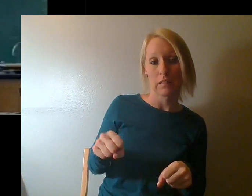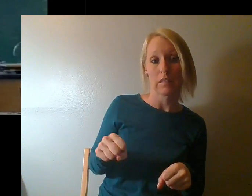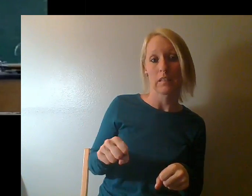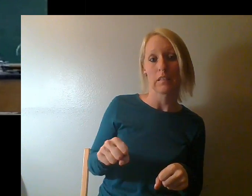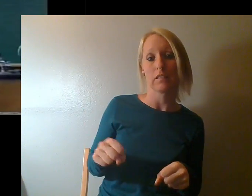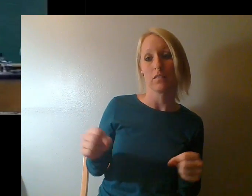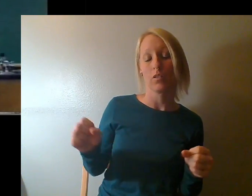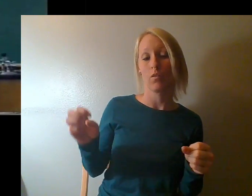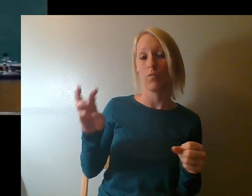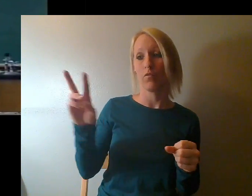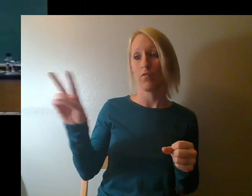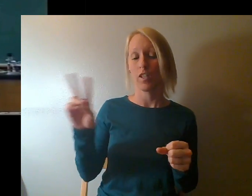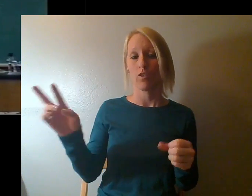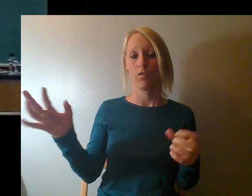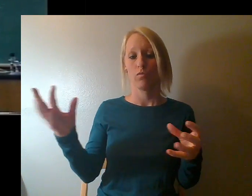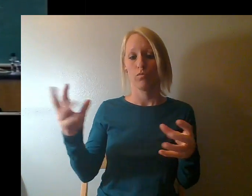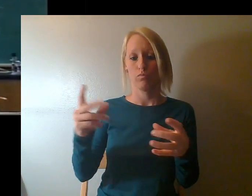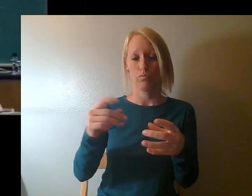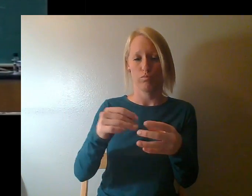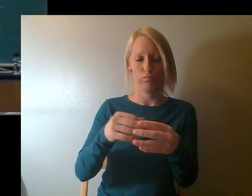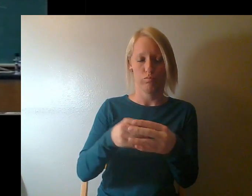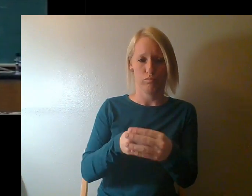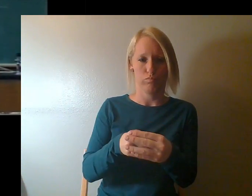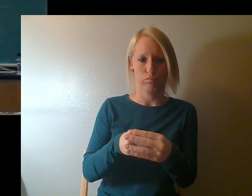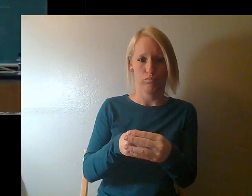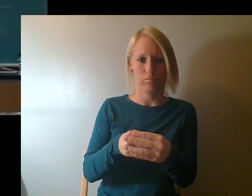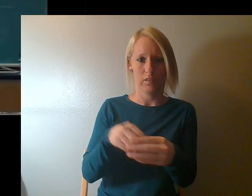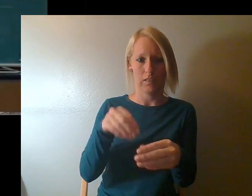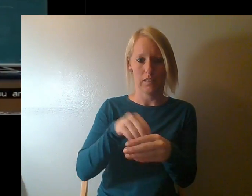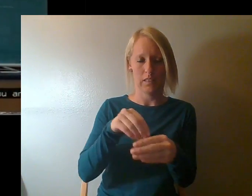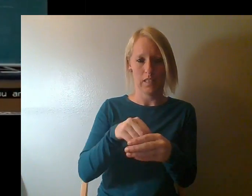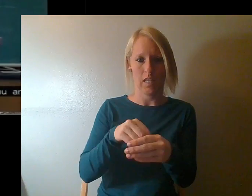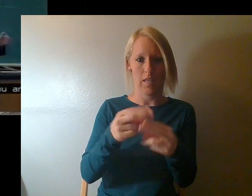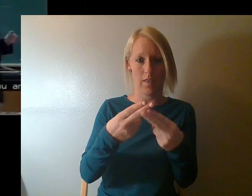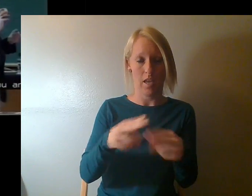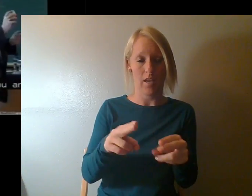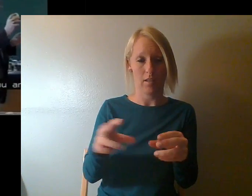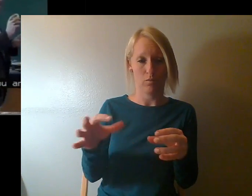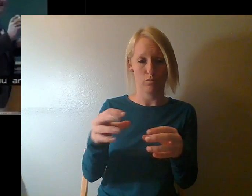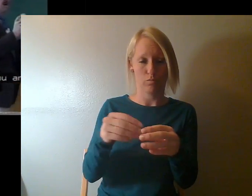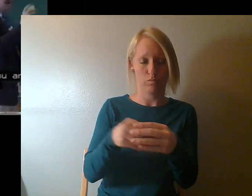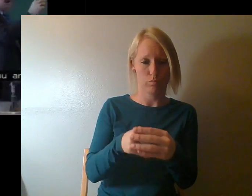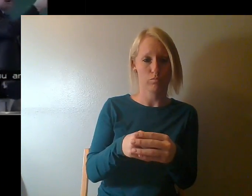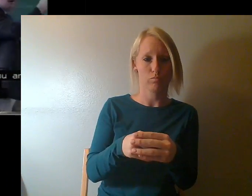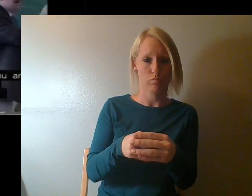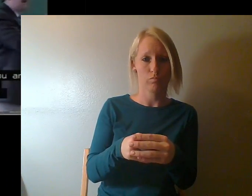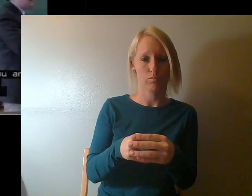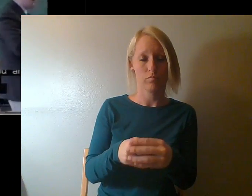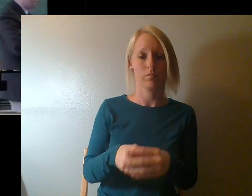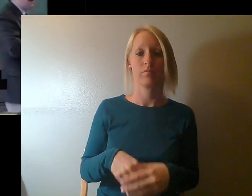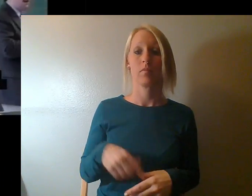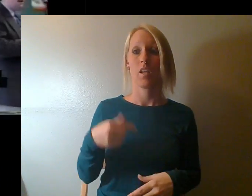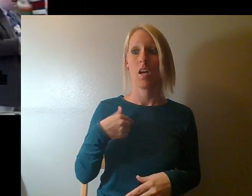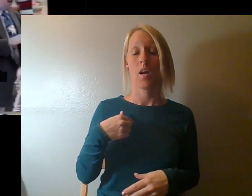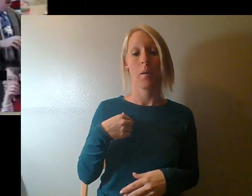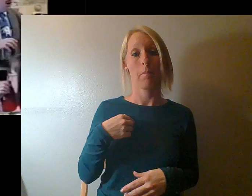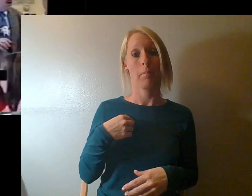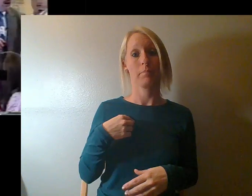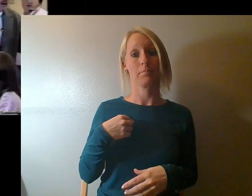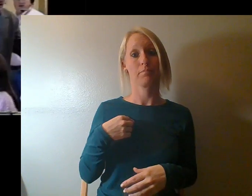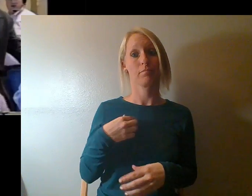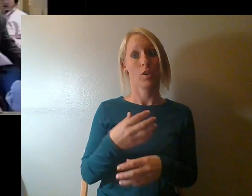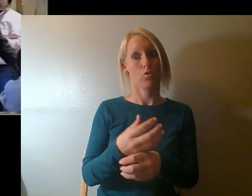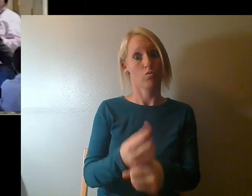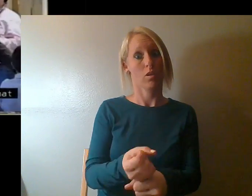up. I'm going to trust you guys. I'm going to be very trusting to you, and I'm going to allow this to be passed around very quickly. We only have a couple minutes.